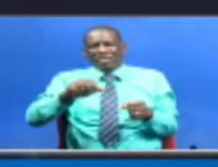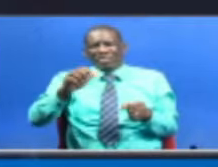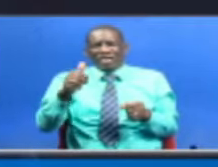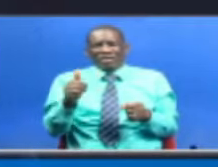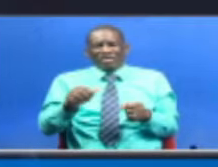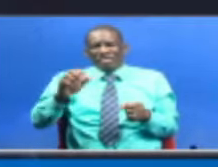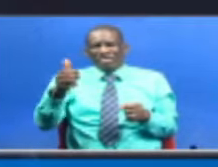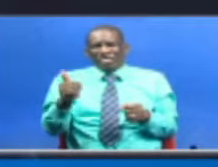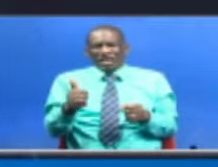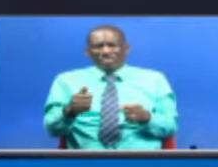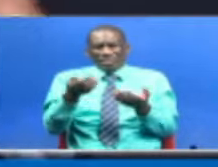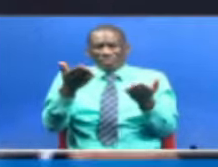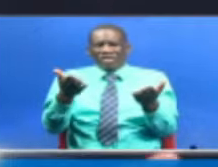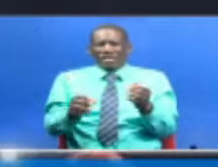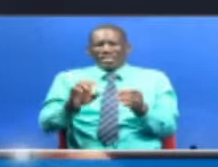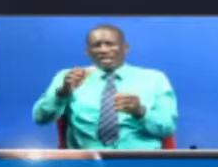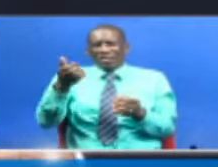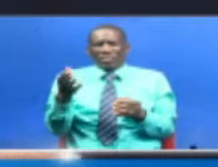the other aspect which